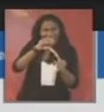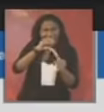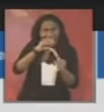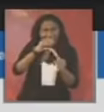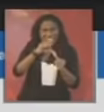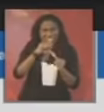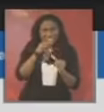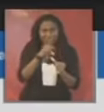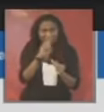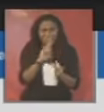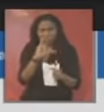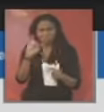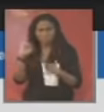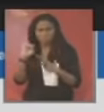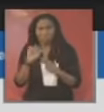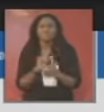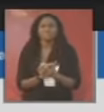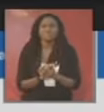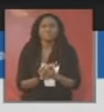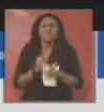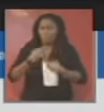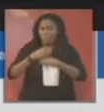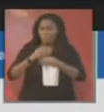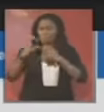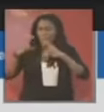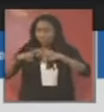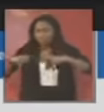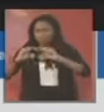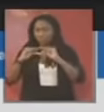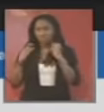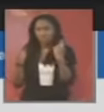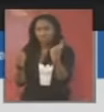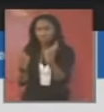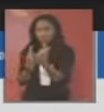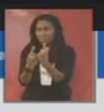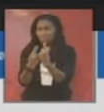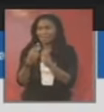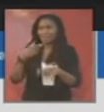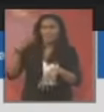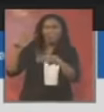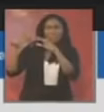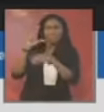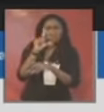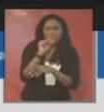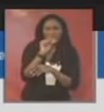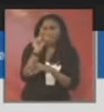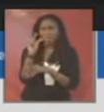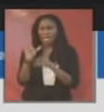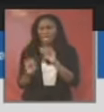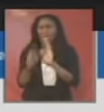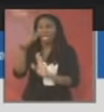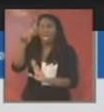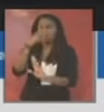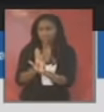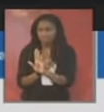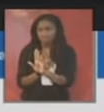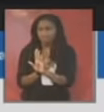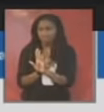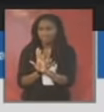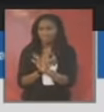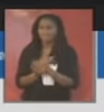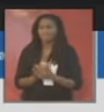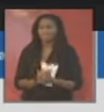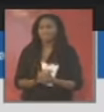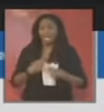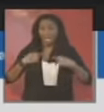group back in April of 2020, which has been meeting regularly over the period up until now. Our next meeting actually